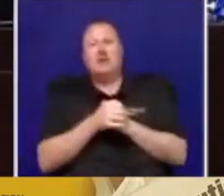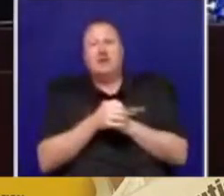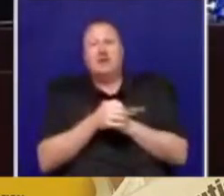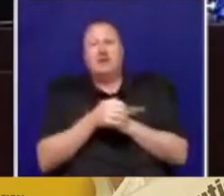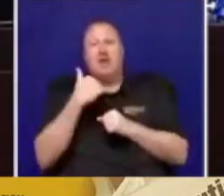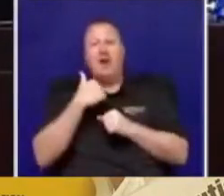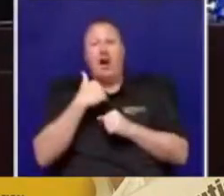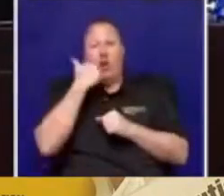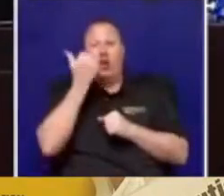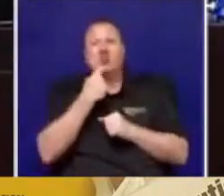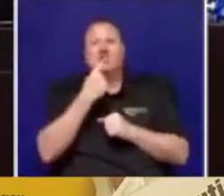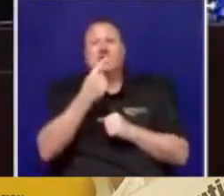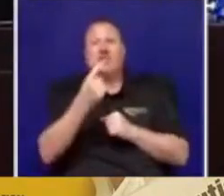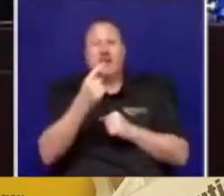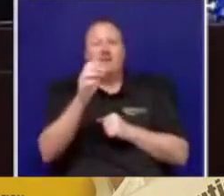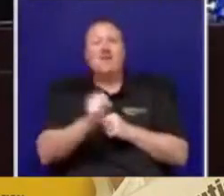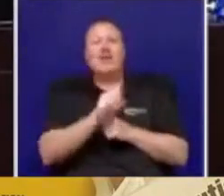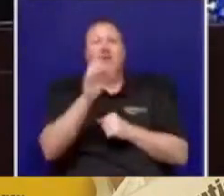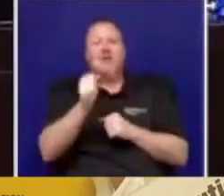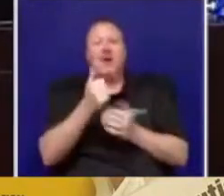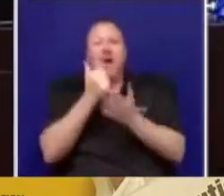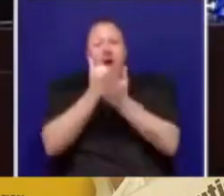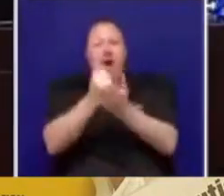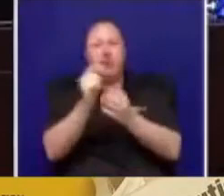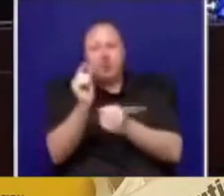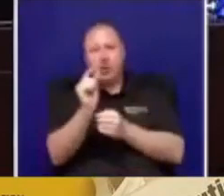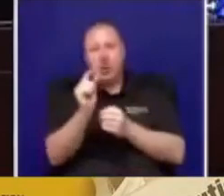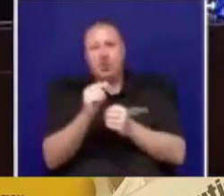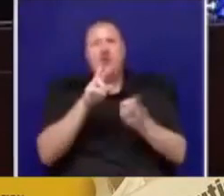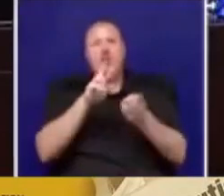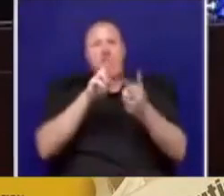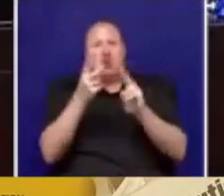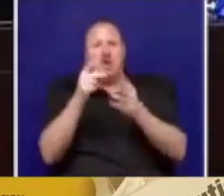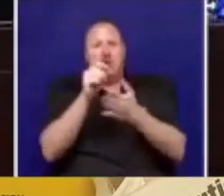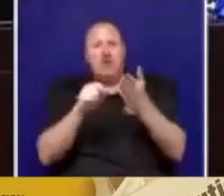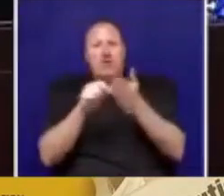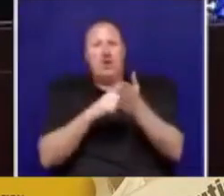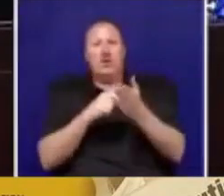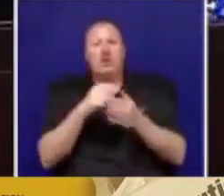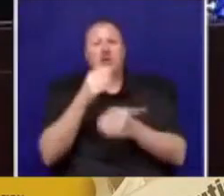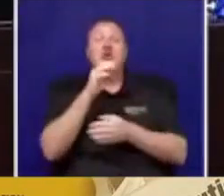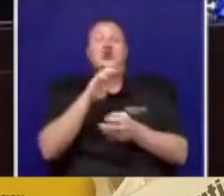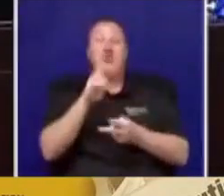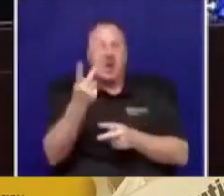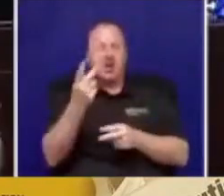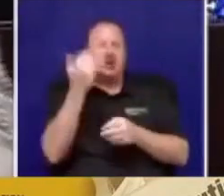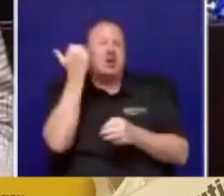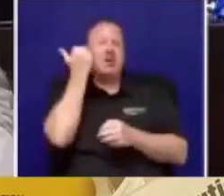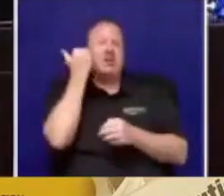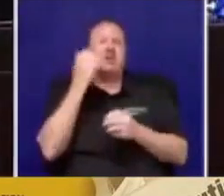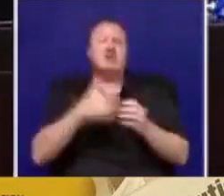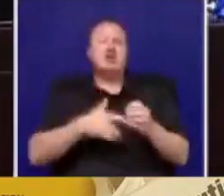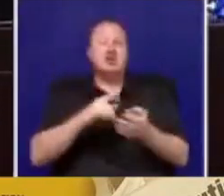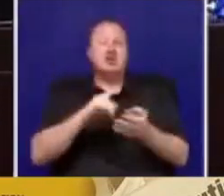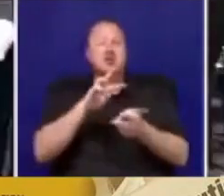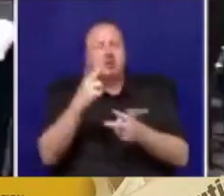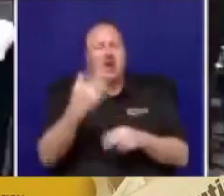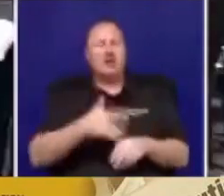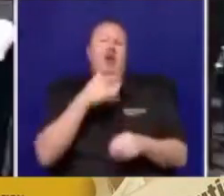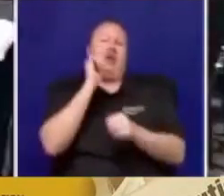South Africa, help is on the way. Thank you Change very your much. vote, Your time change is your up. government, and change your lives.